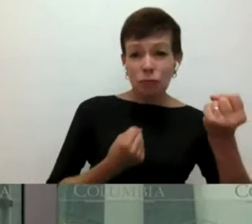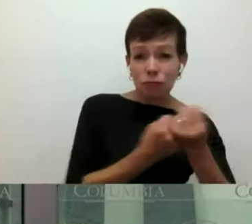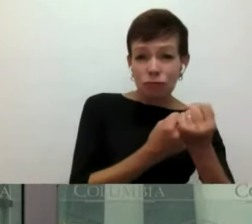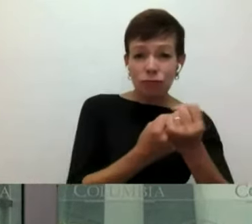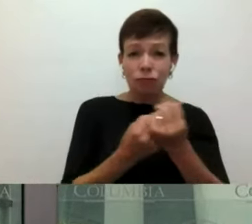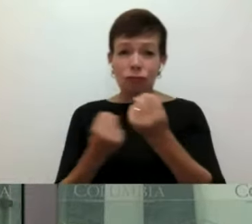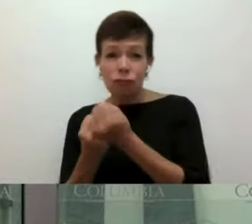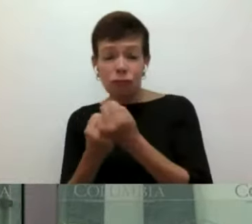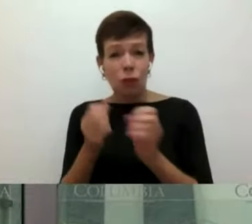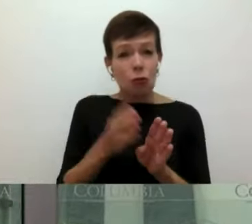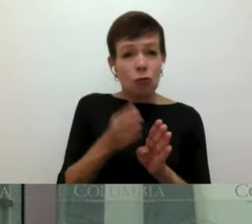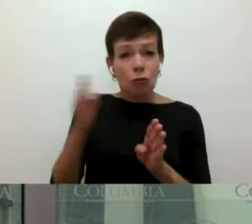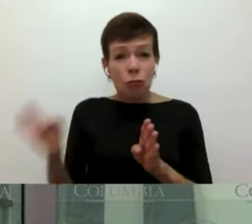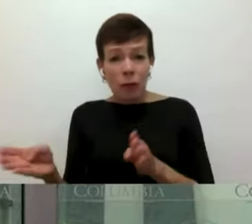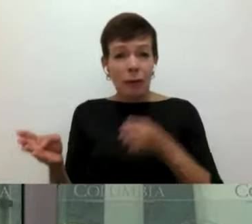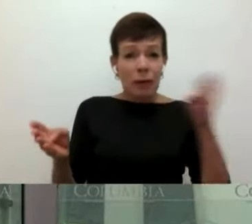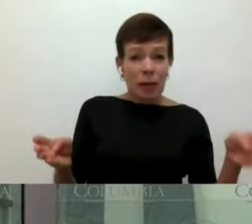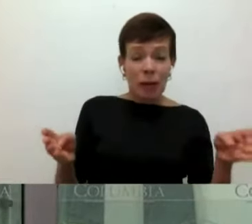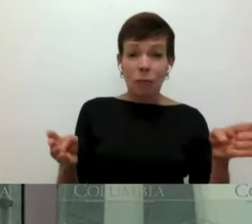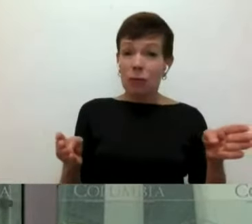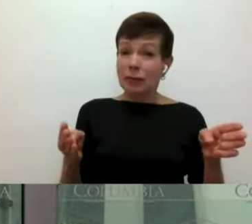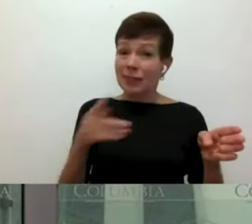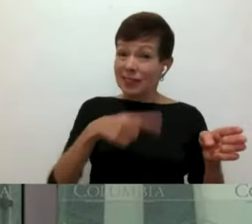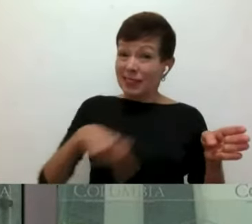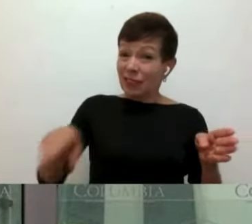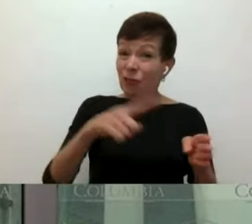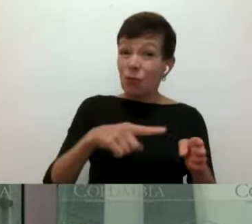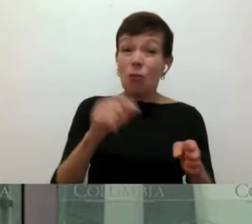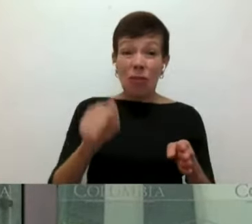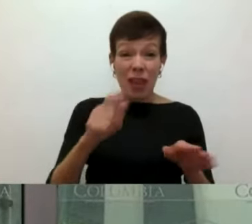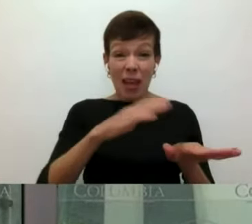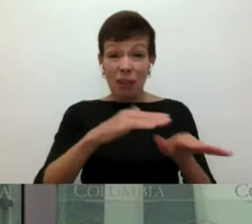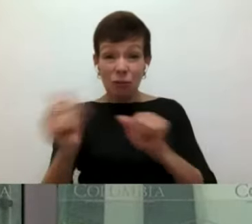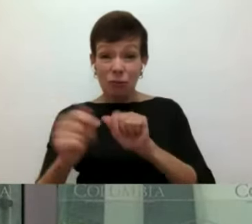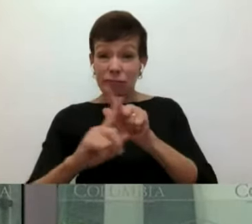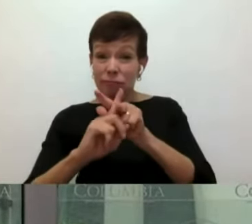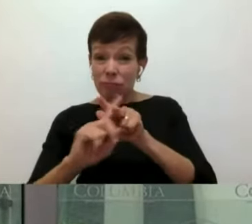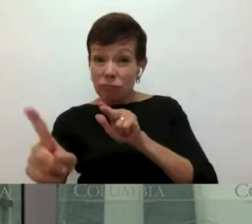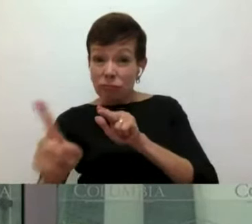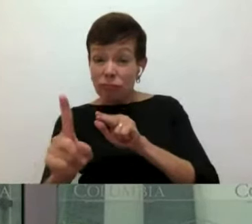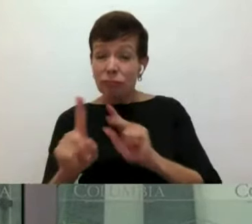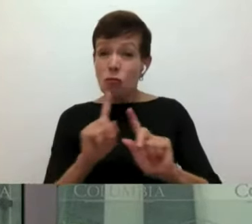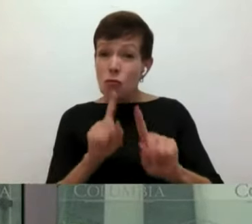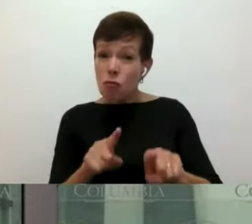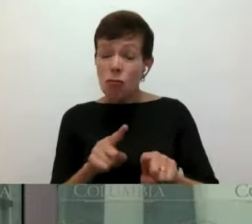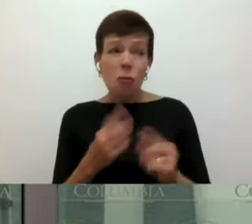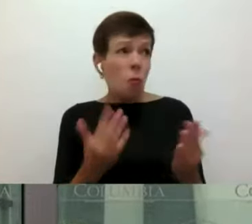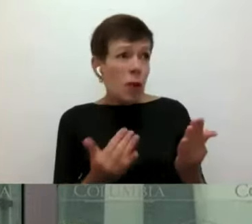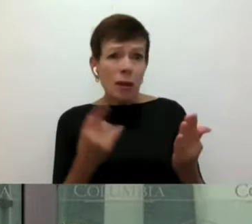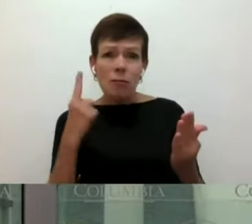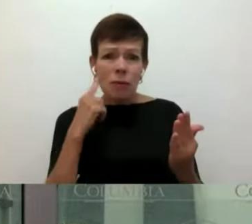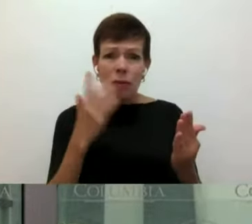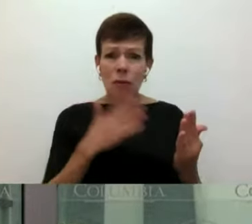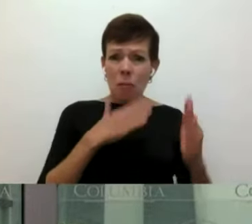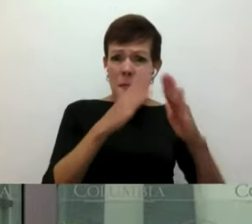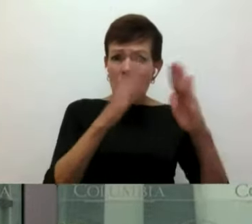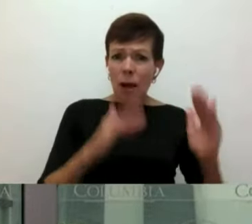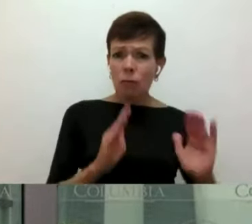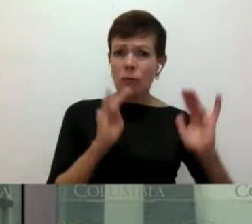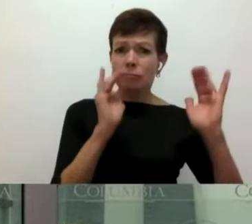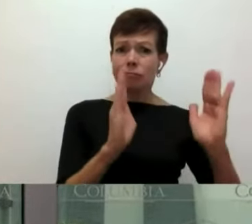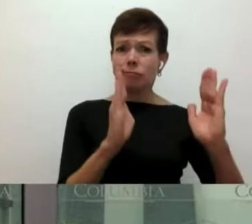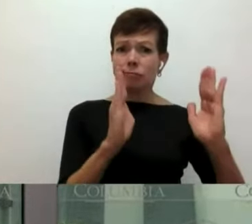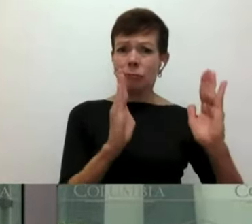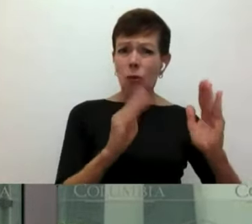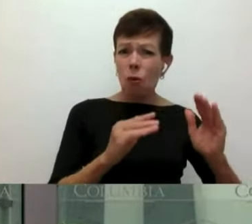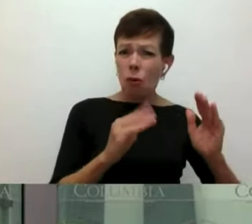who continued to provide support services to their neighbors and communities even while they themselves were on evacuation order and waiting to